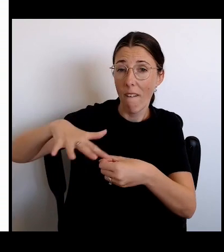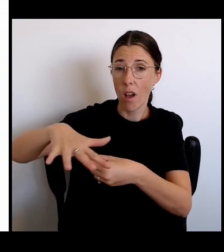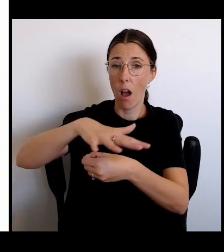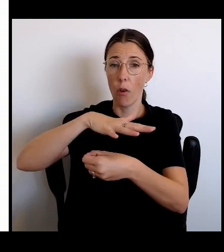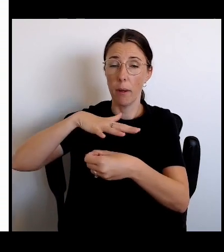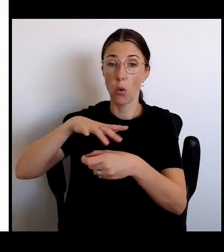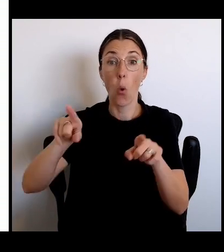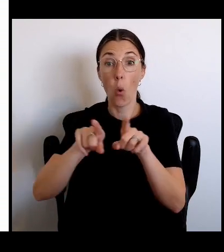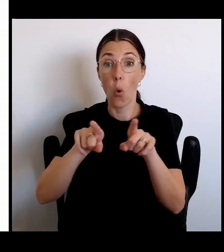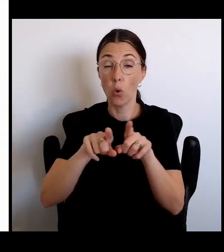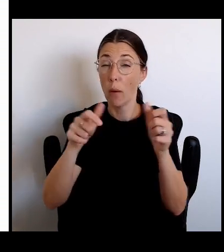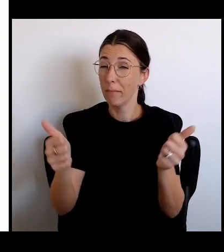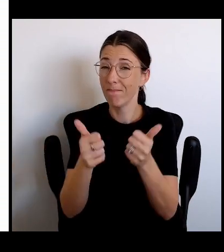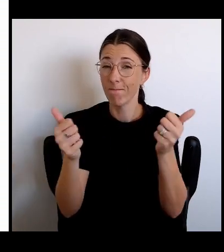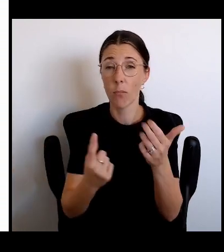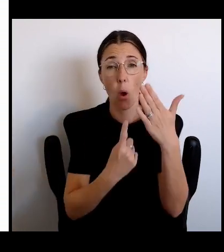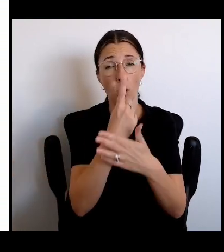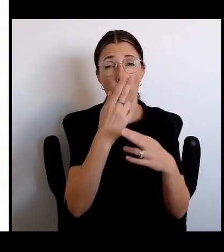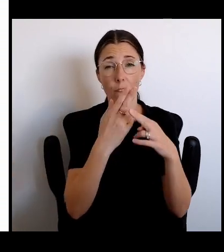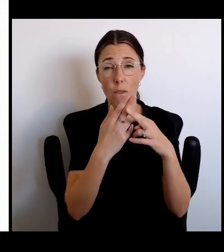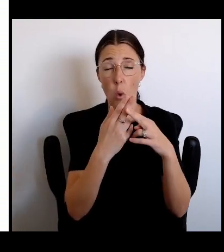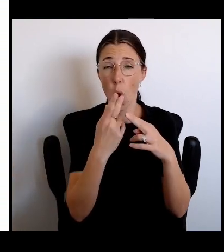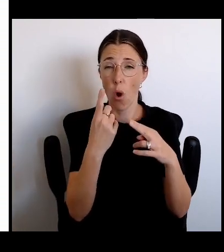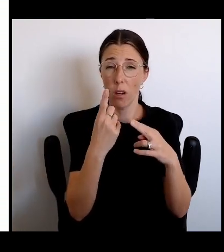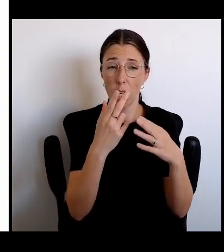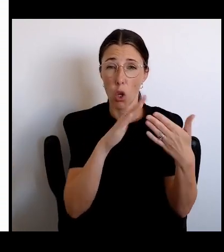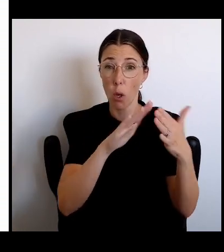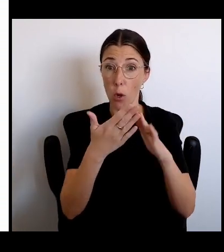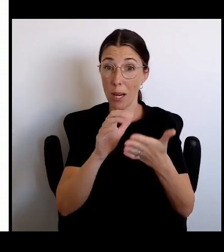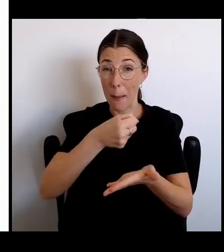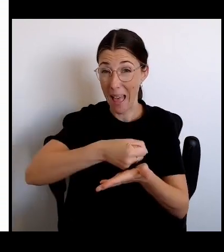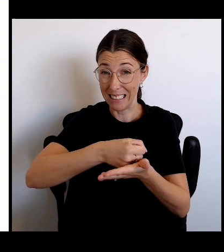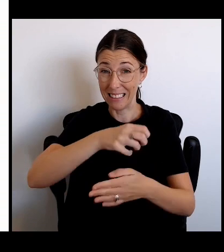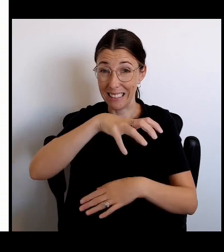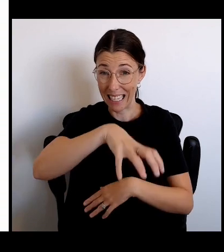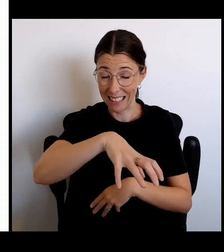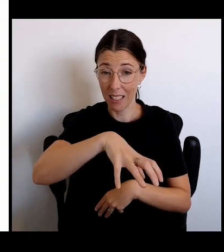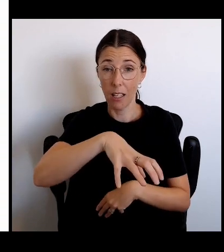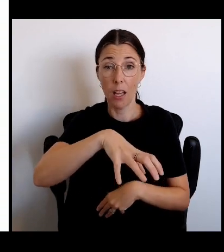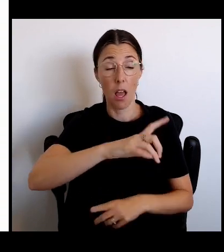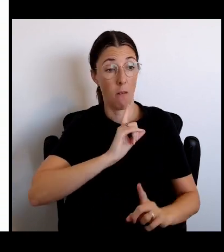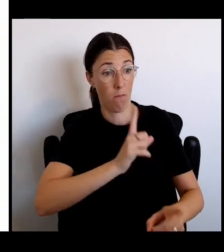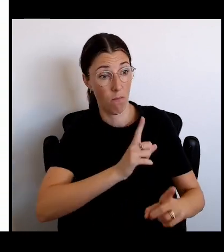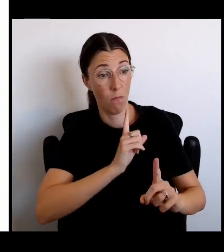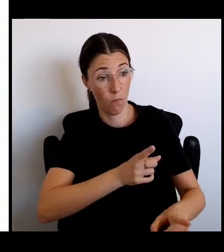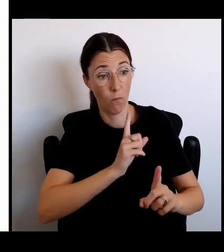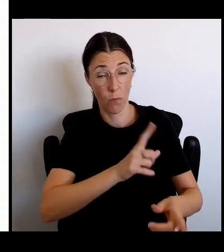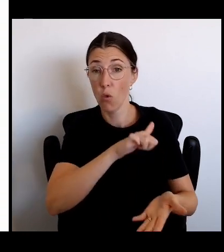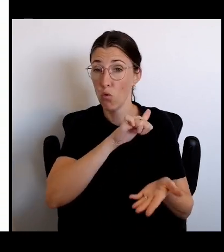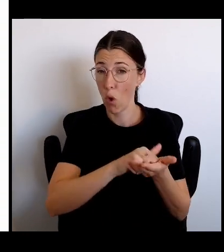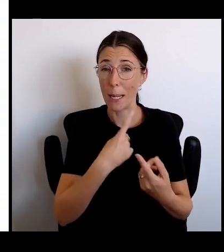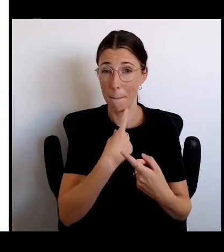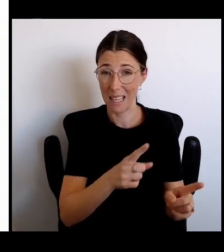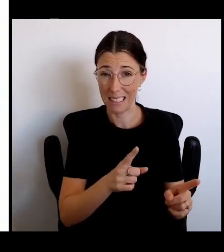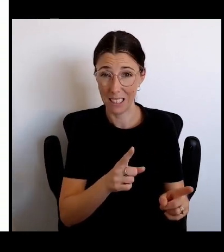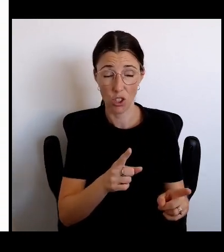for those who work in community-based settings to be reinforcing correct messaging around vaping and the harms,